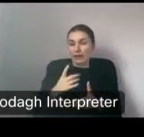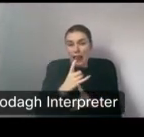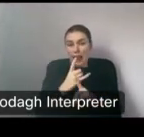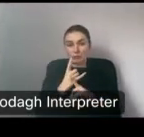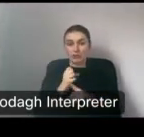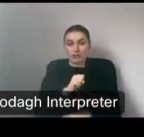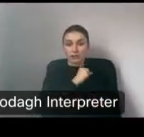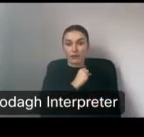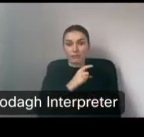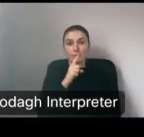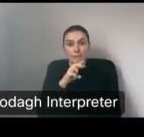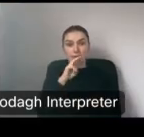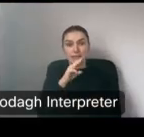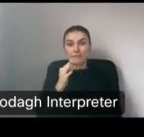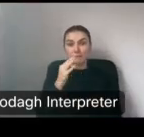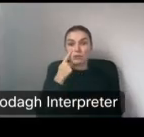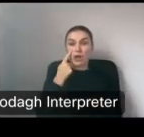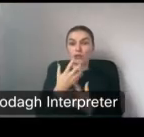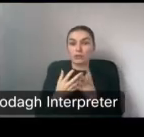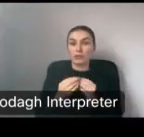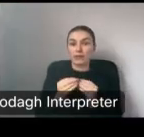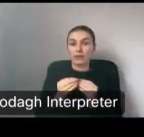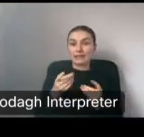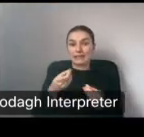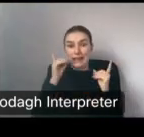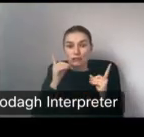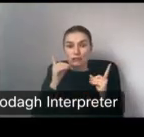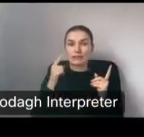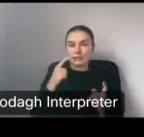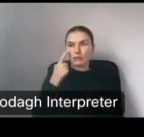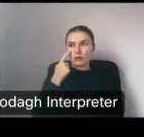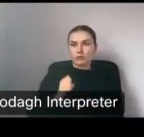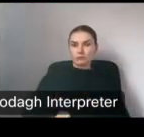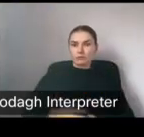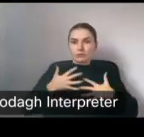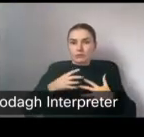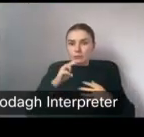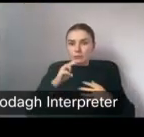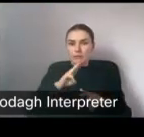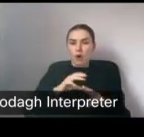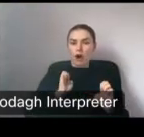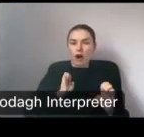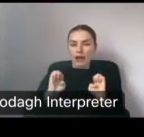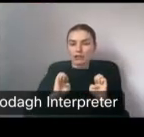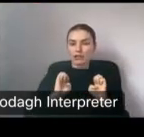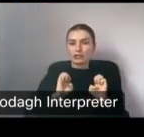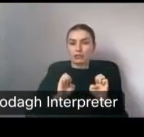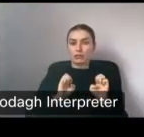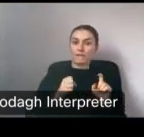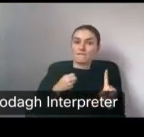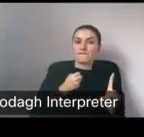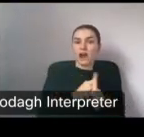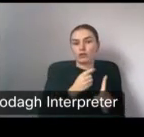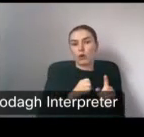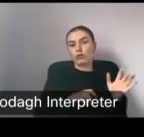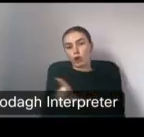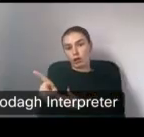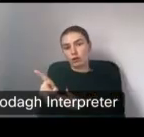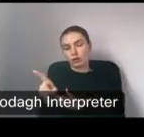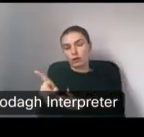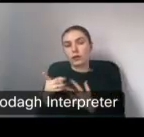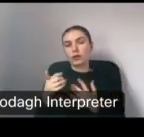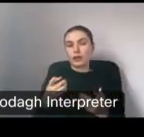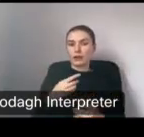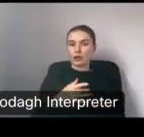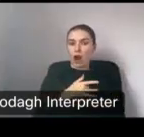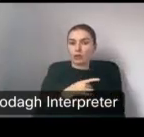something dangerous, you'd have a surge of adrenaline to help you have more energy to fight or run, the fight or flight response. And it would cause your